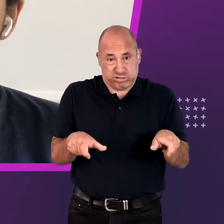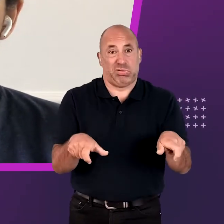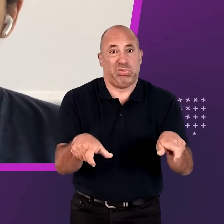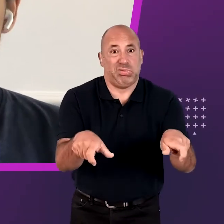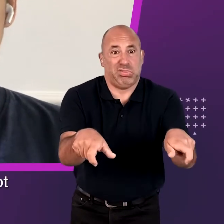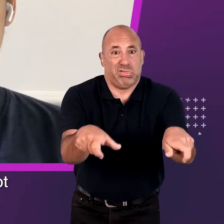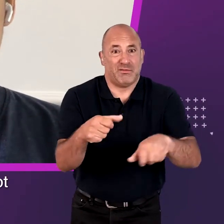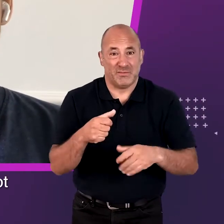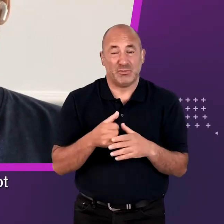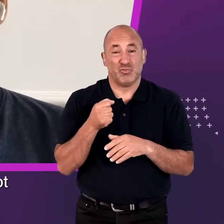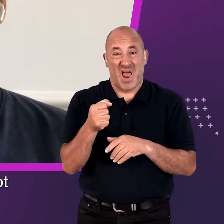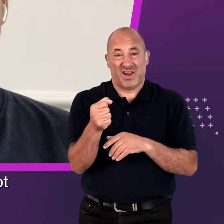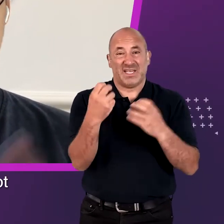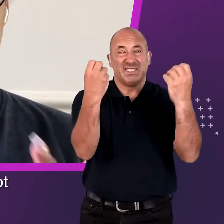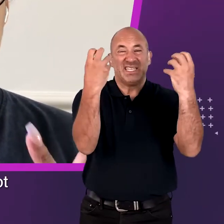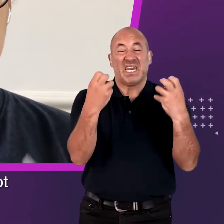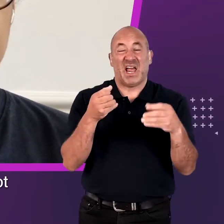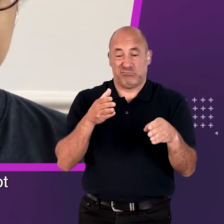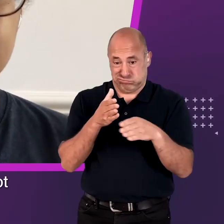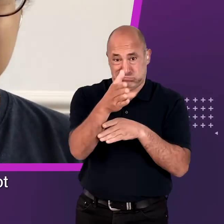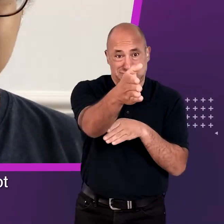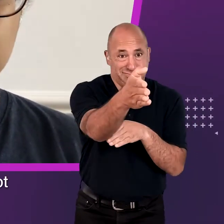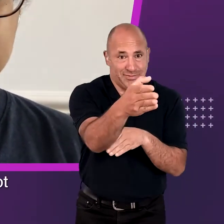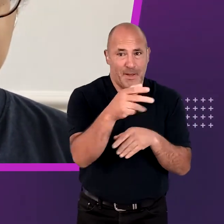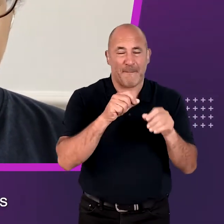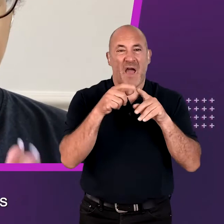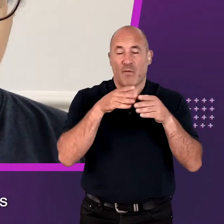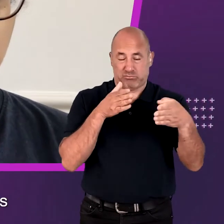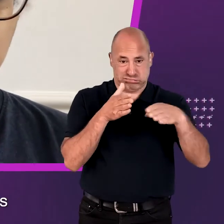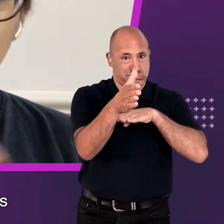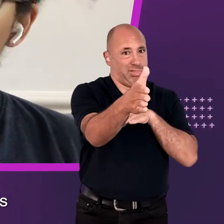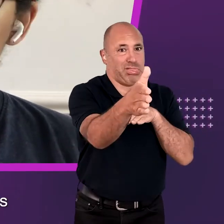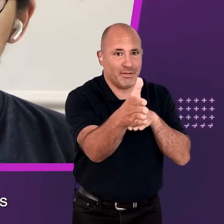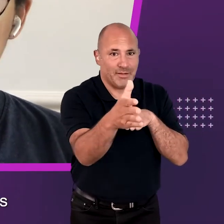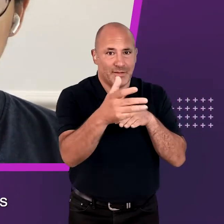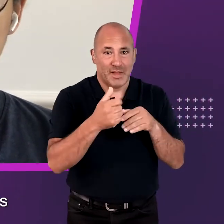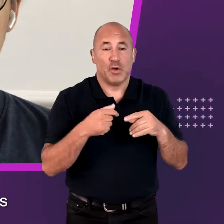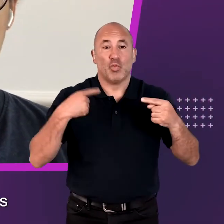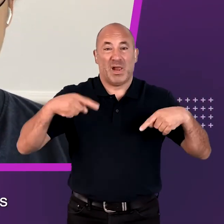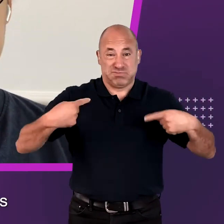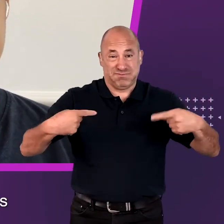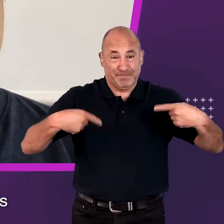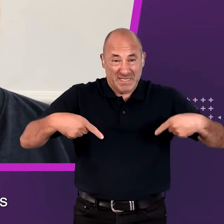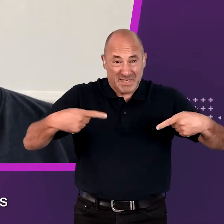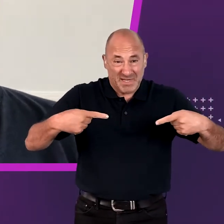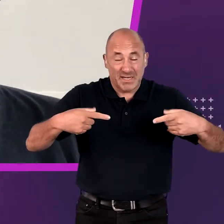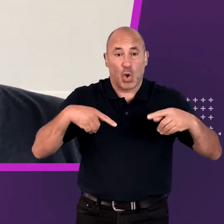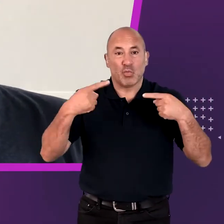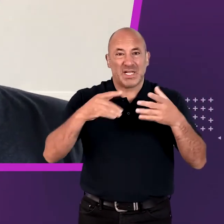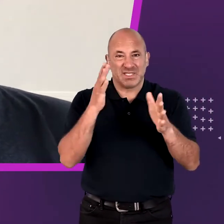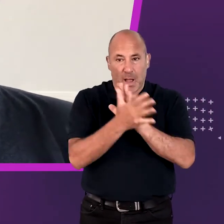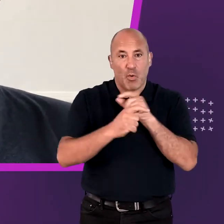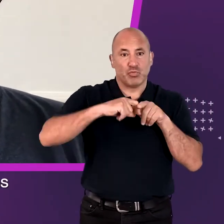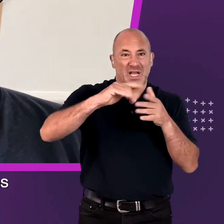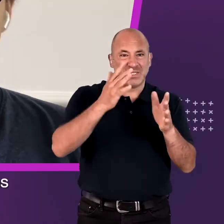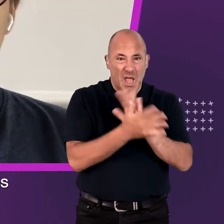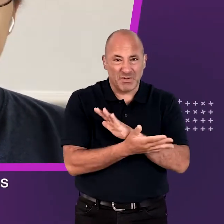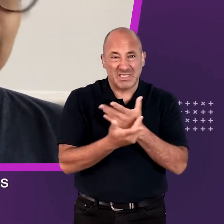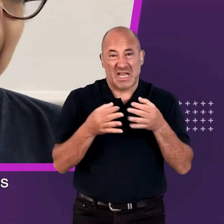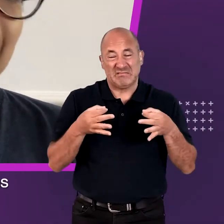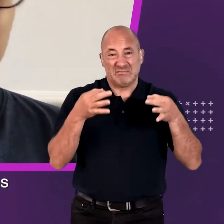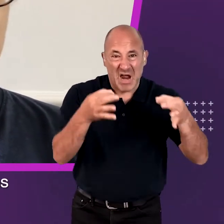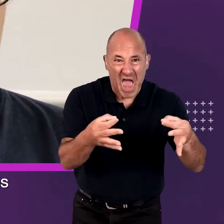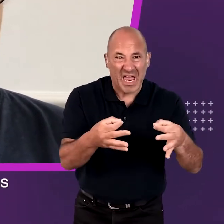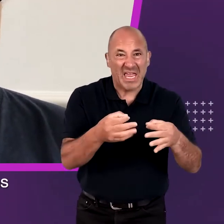grip. This can make trains overshoot signals and platforms, it can cause train wheels to spin and to damage the wheels and the track. It